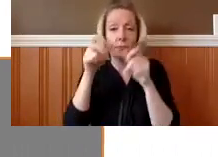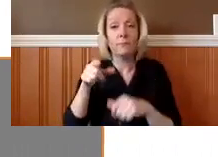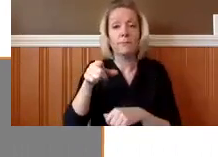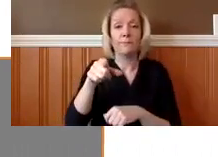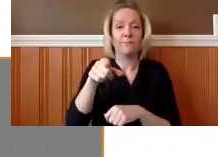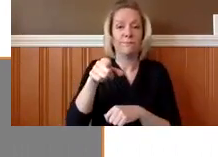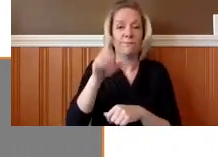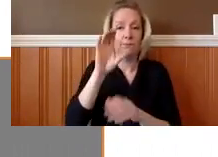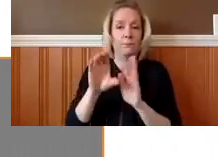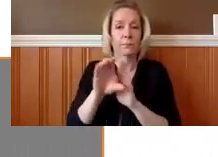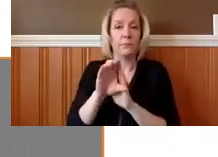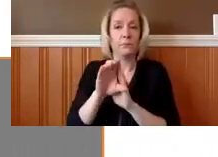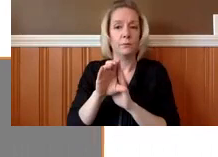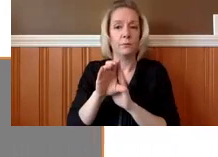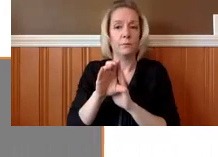the